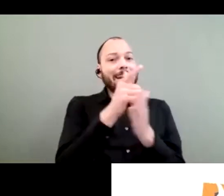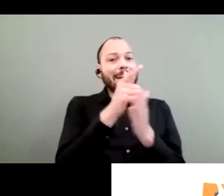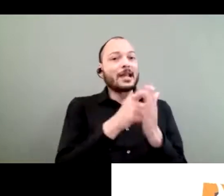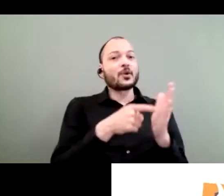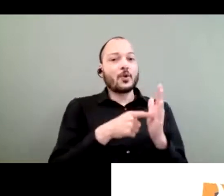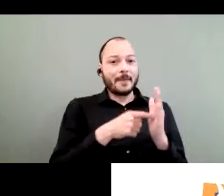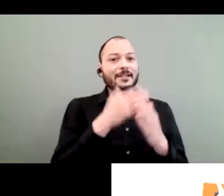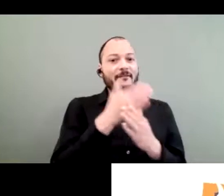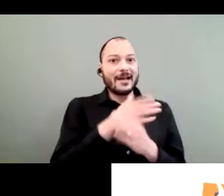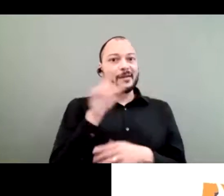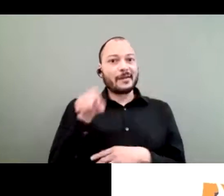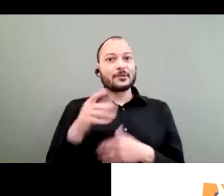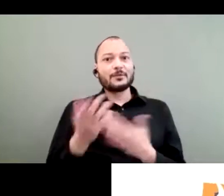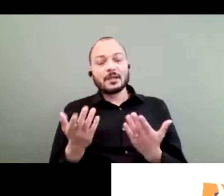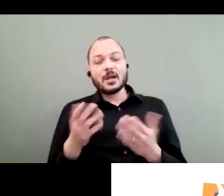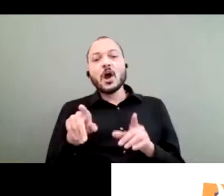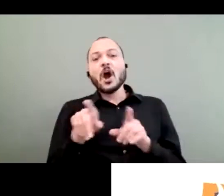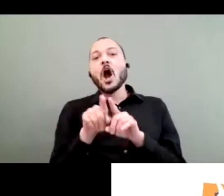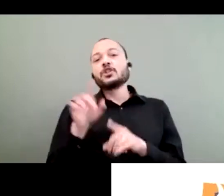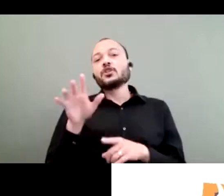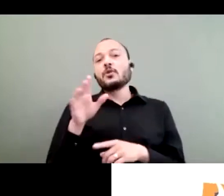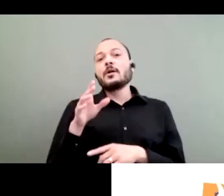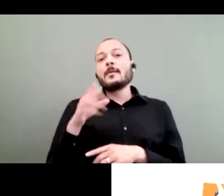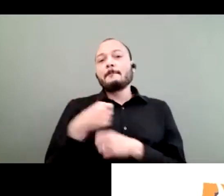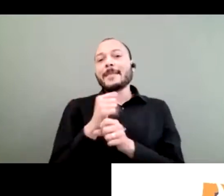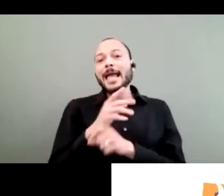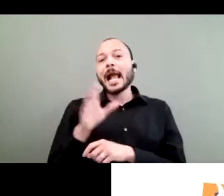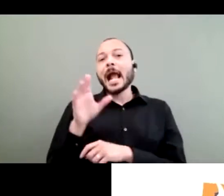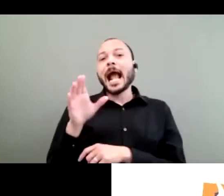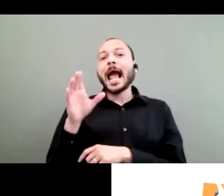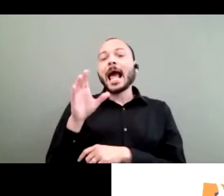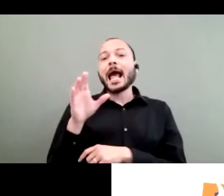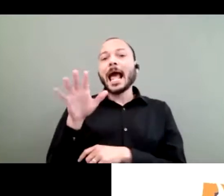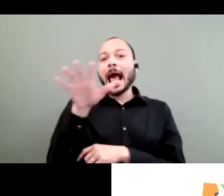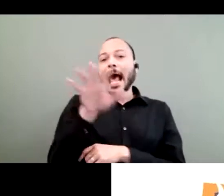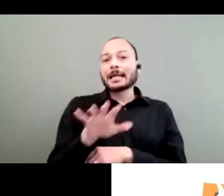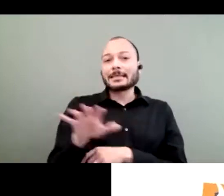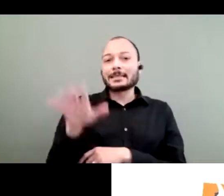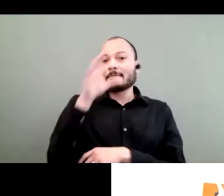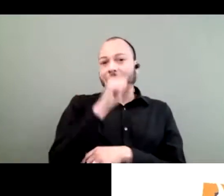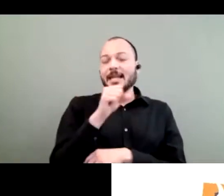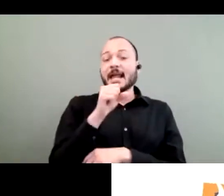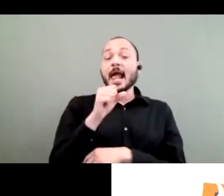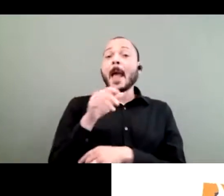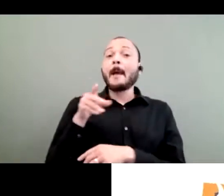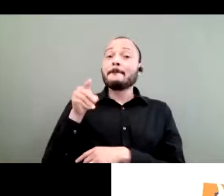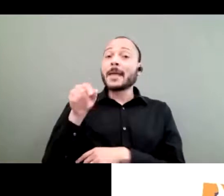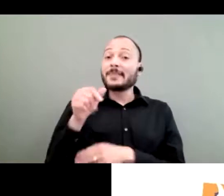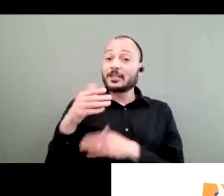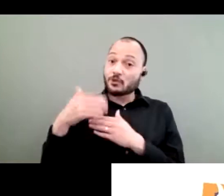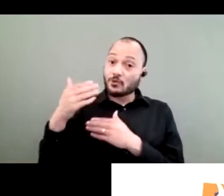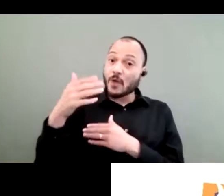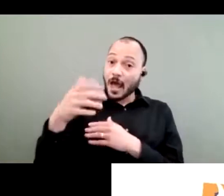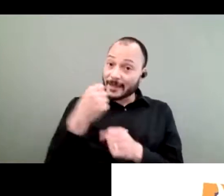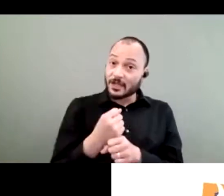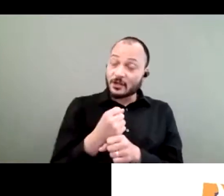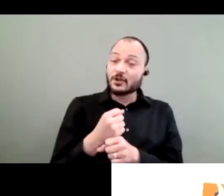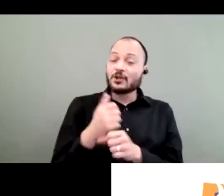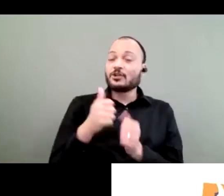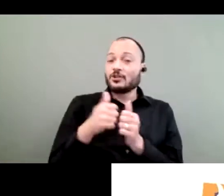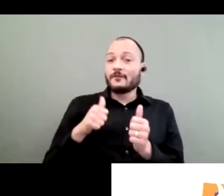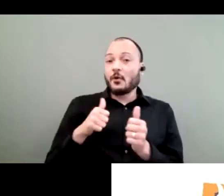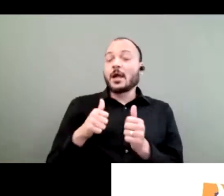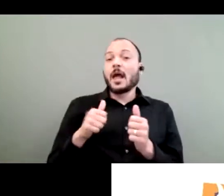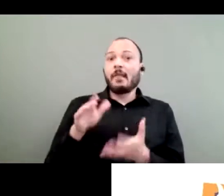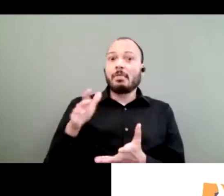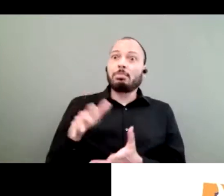two estimated payments throughout the year to prevent yourself from having any severe taxes towards the end. So